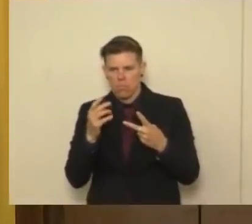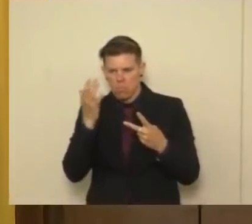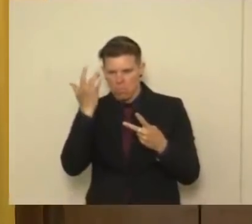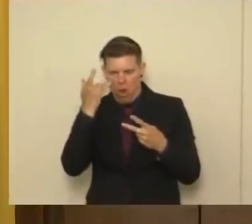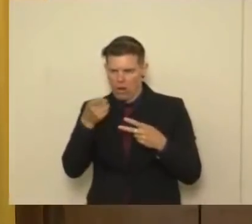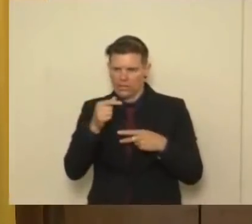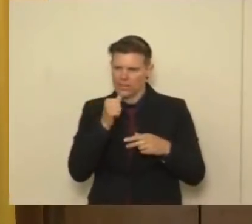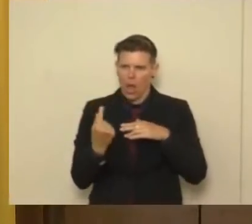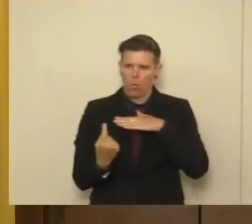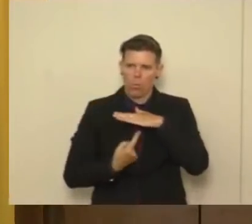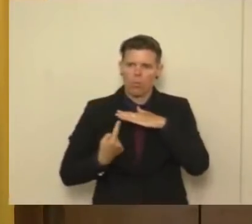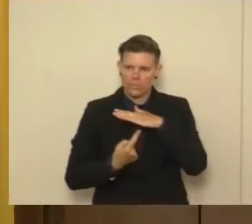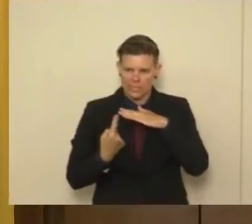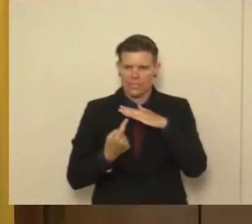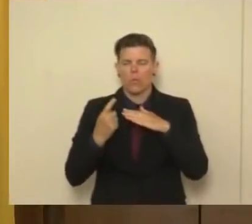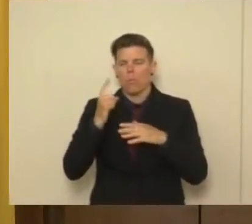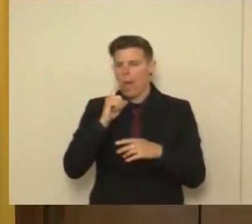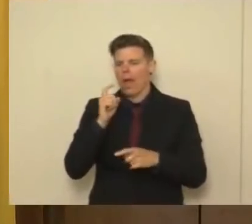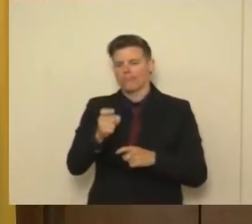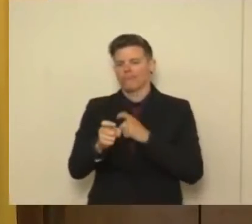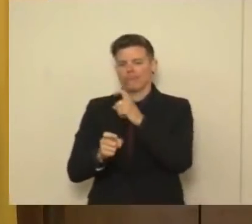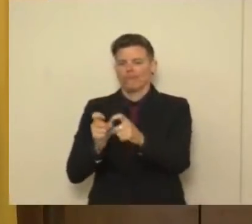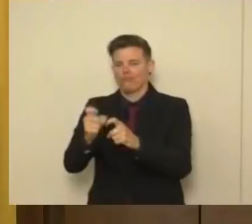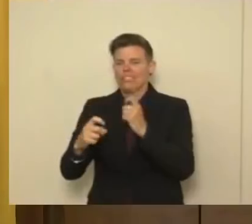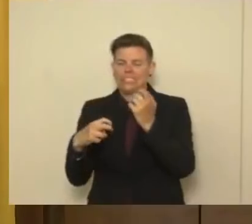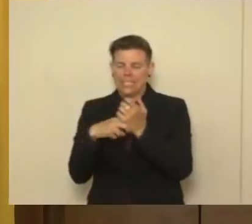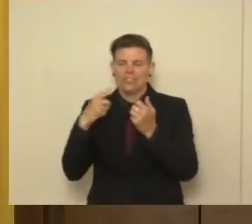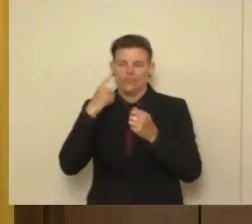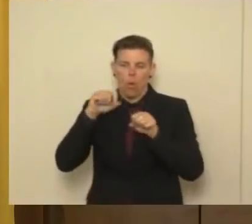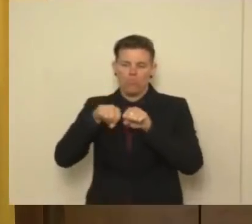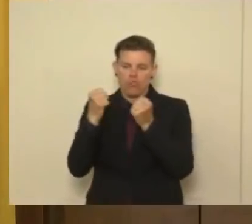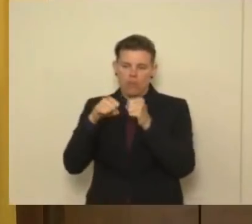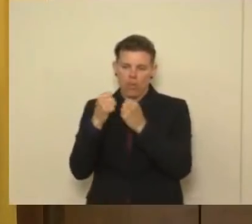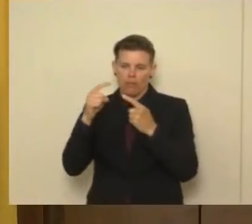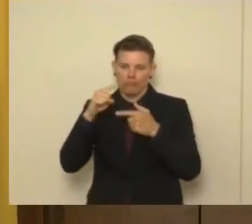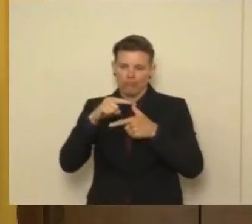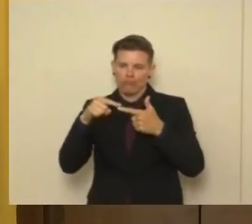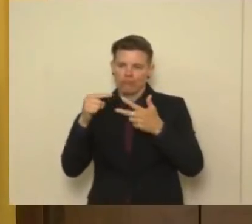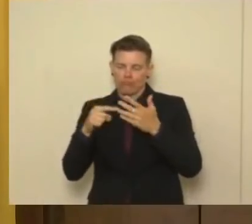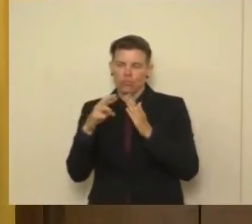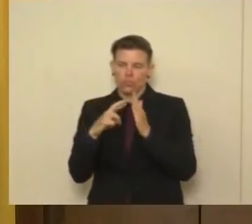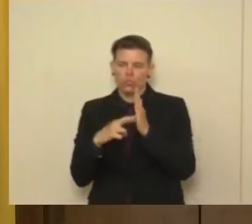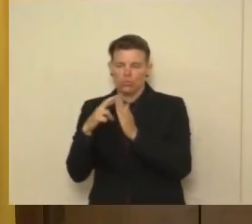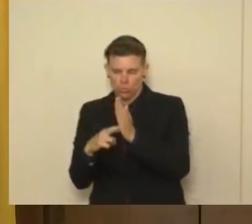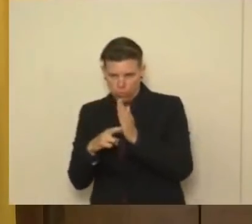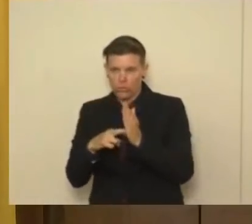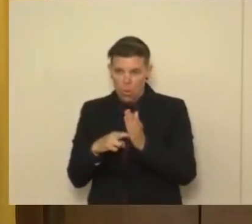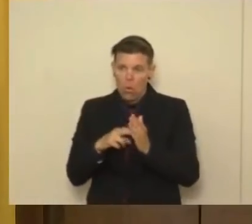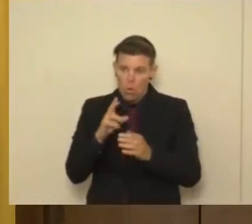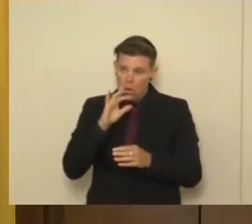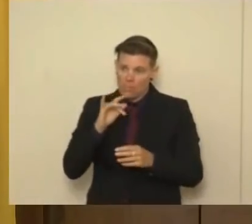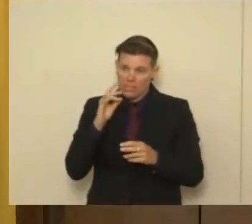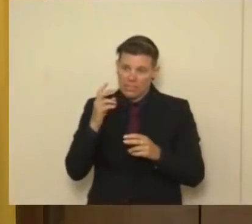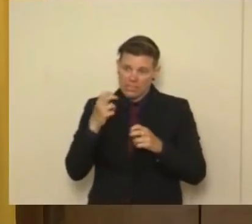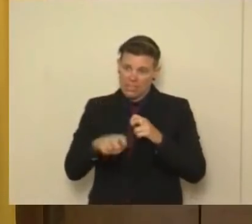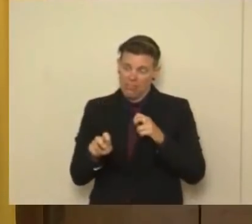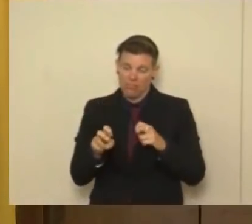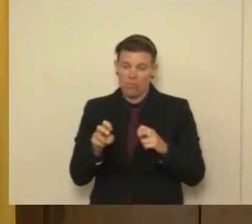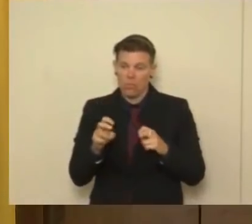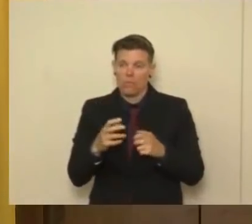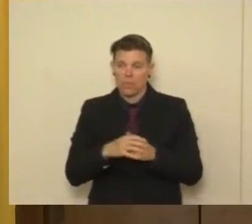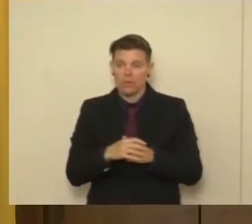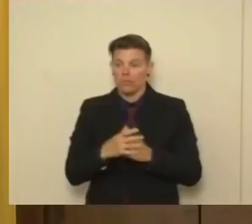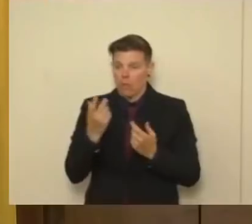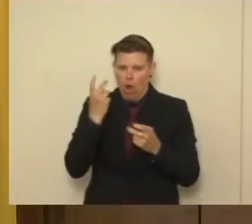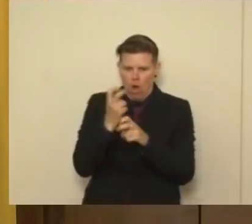of the above. And I think that it will be difficult to do that. We will not see everyone who is coming in from out of